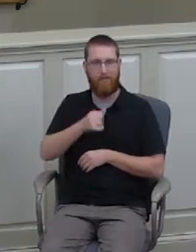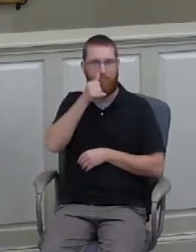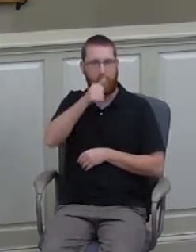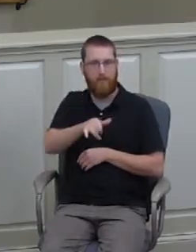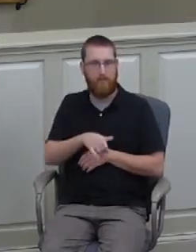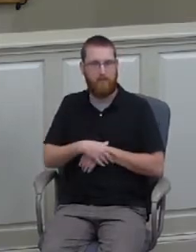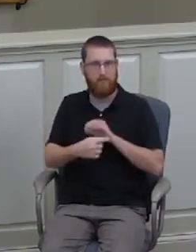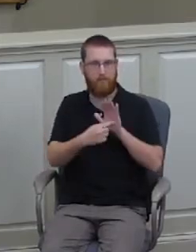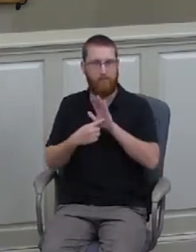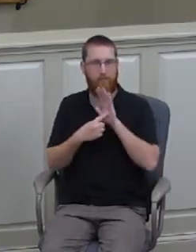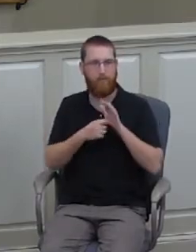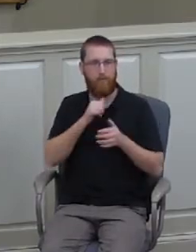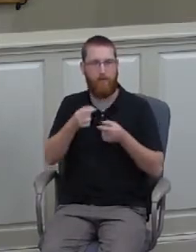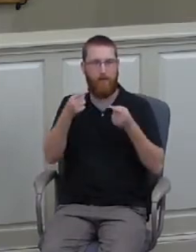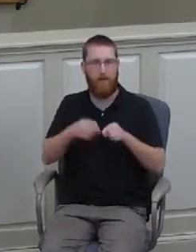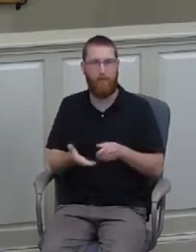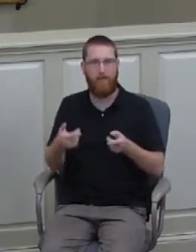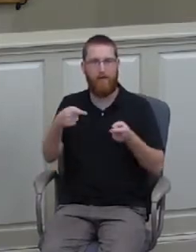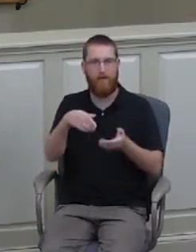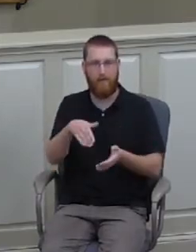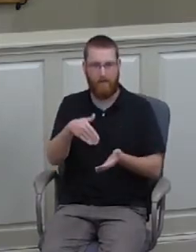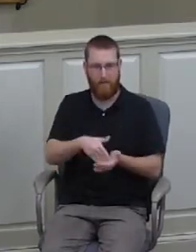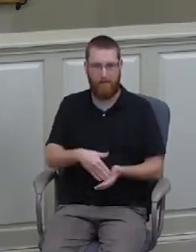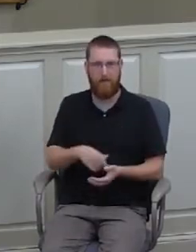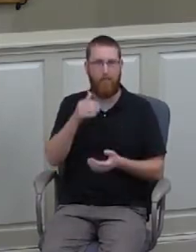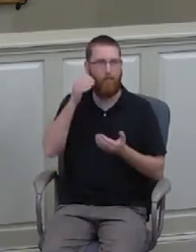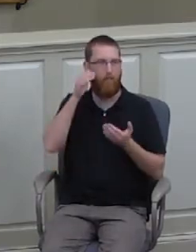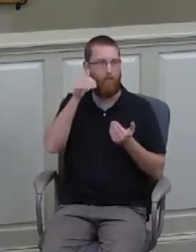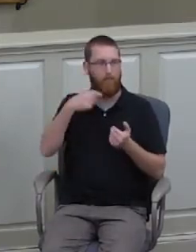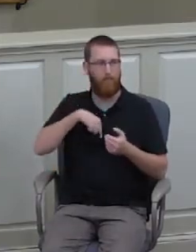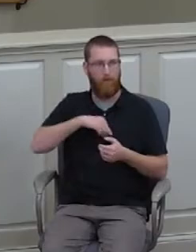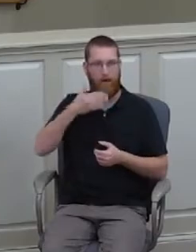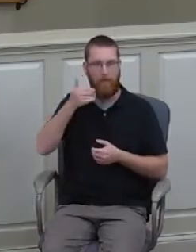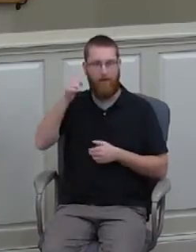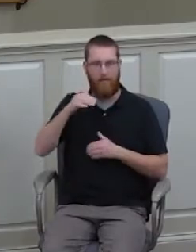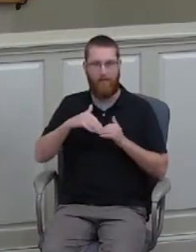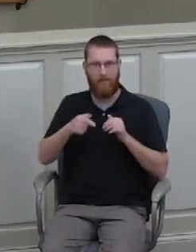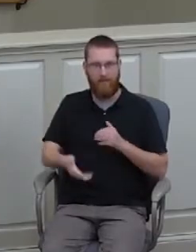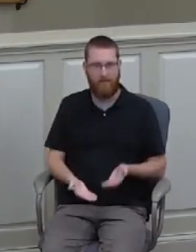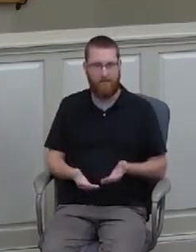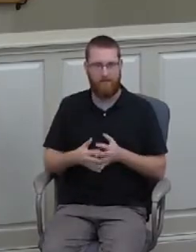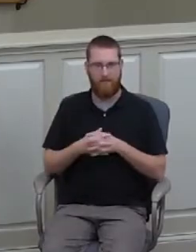again, because hopefully we're better than this. Thank you. Thank you, sir.